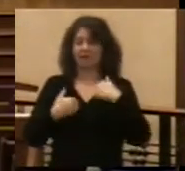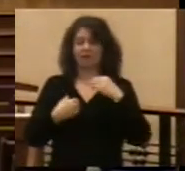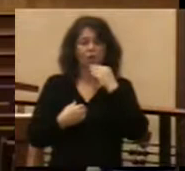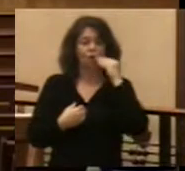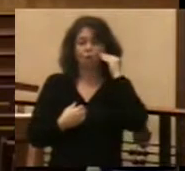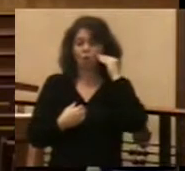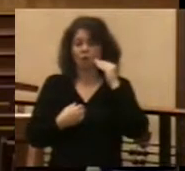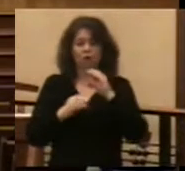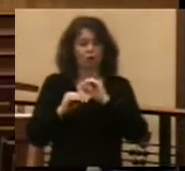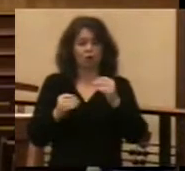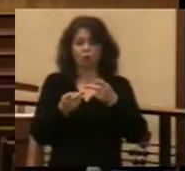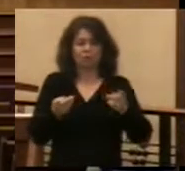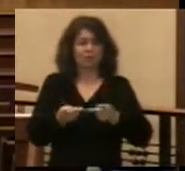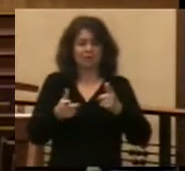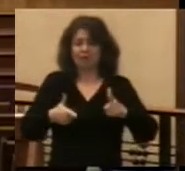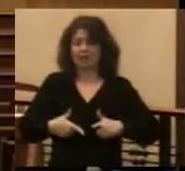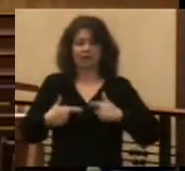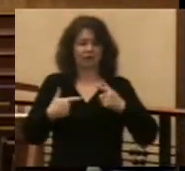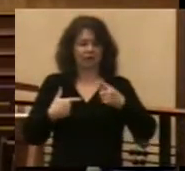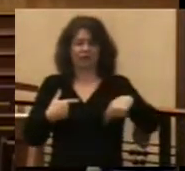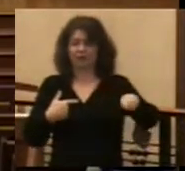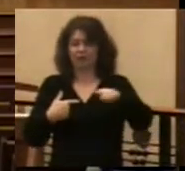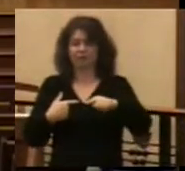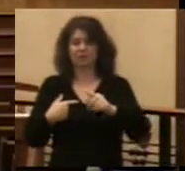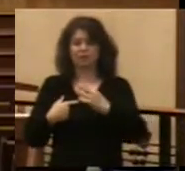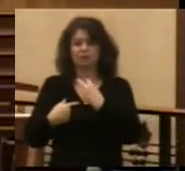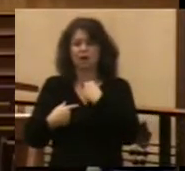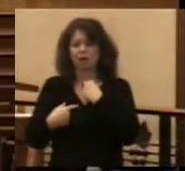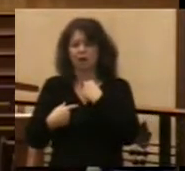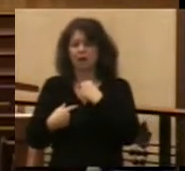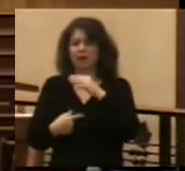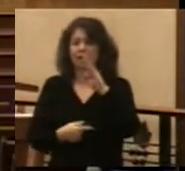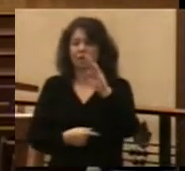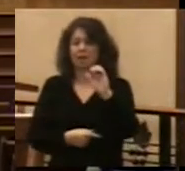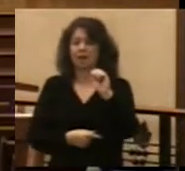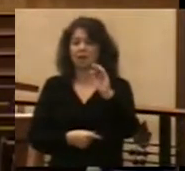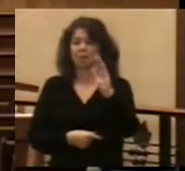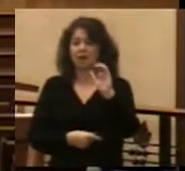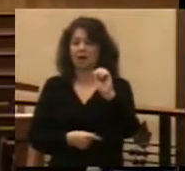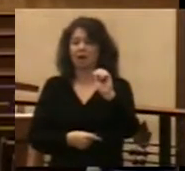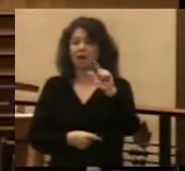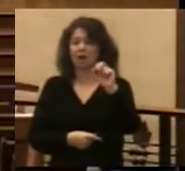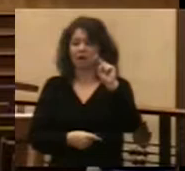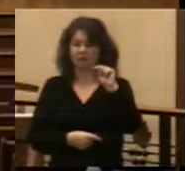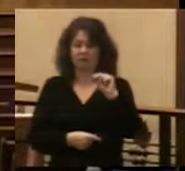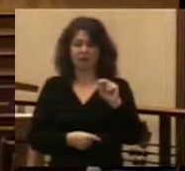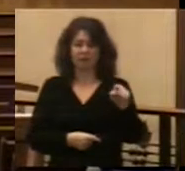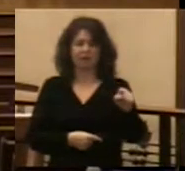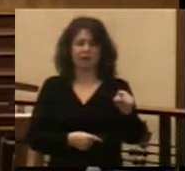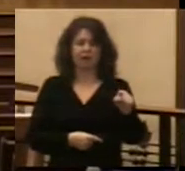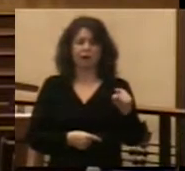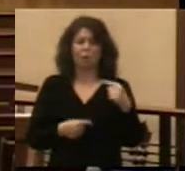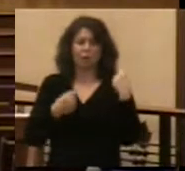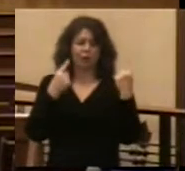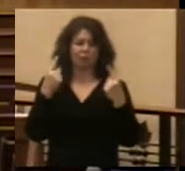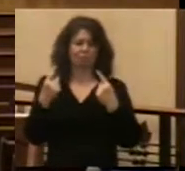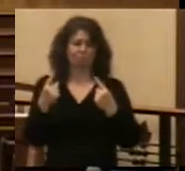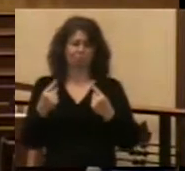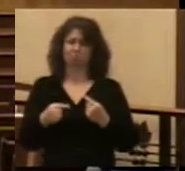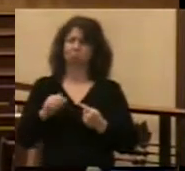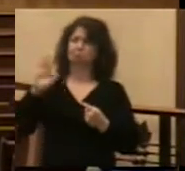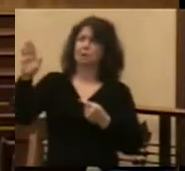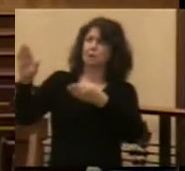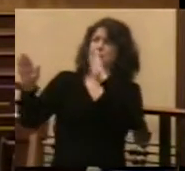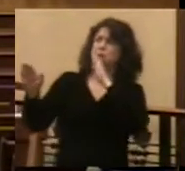have known to be home, in a place called Babylon, wondering if God's promises are true,